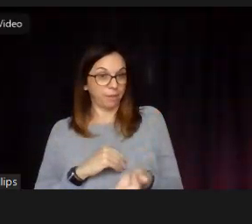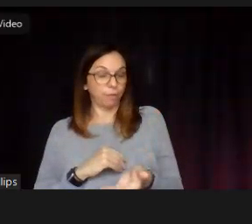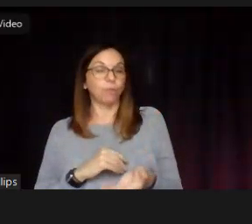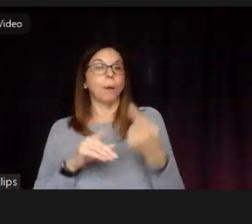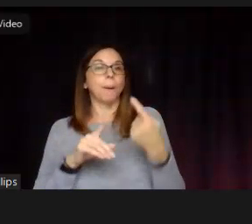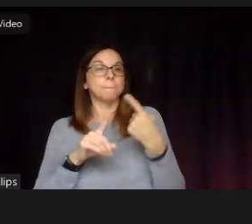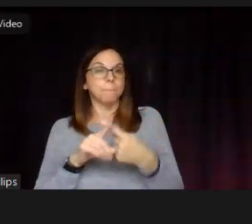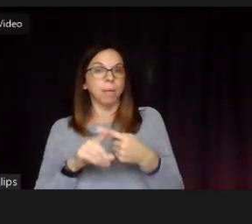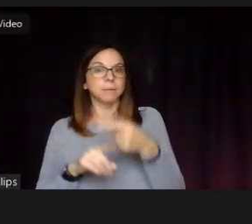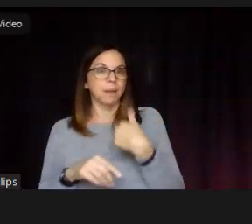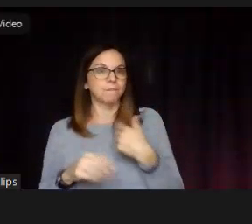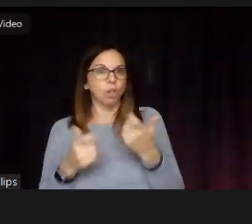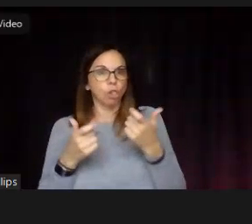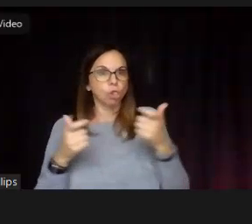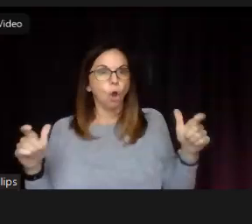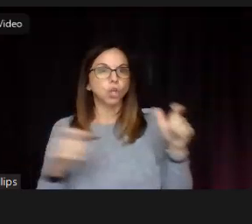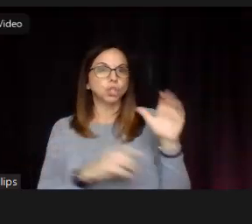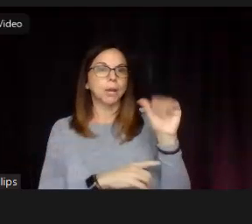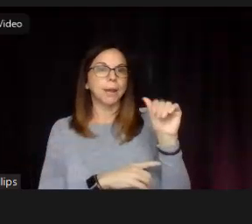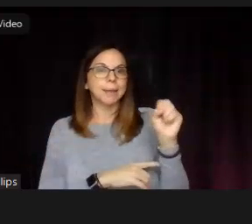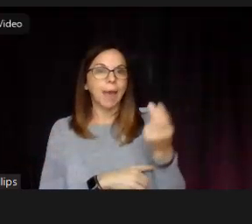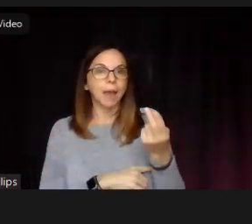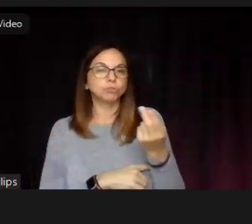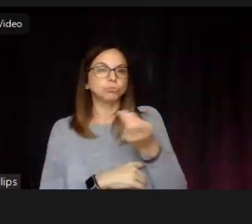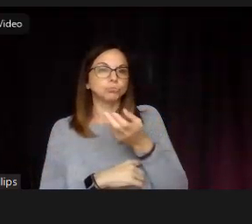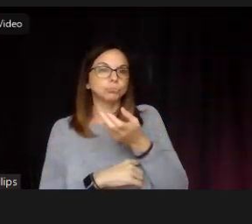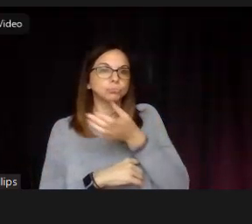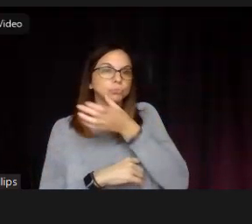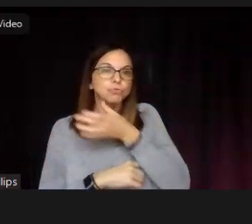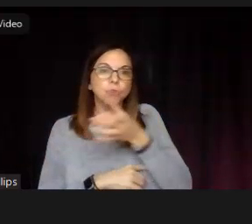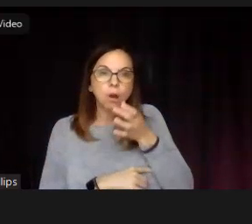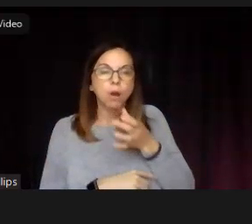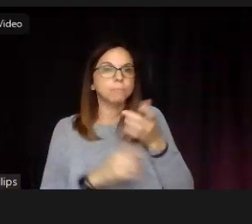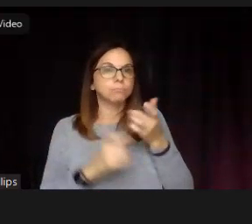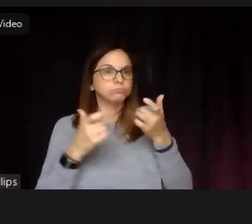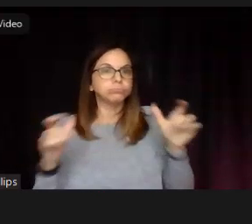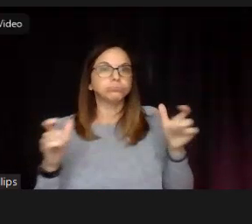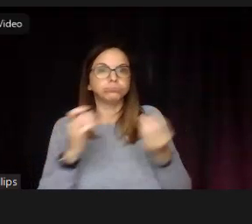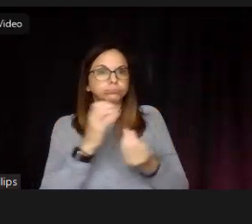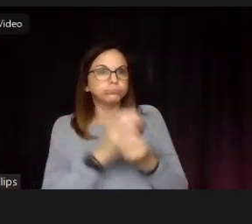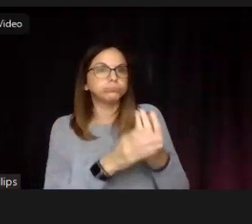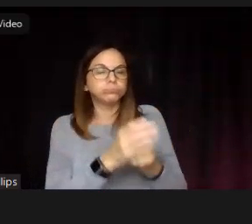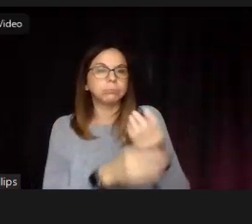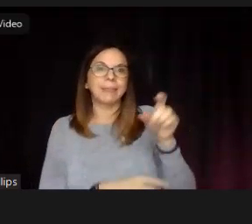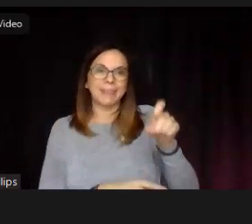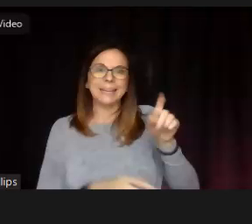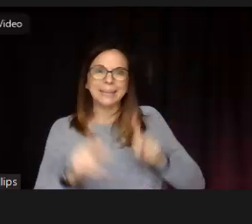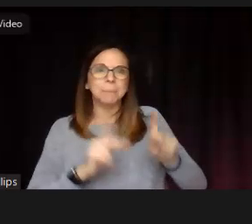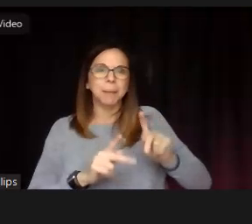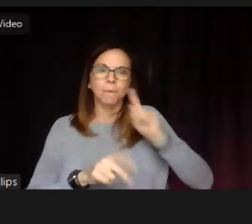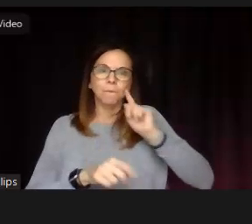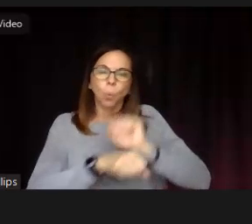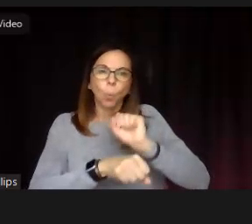fact that these large cash crops or these large farms growing cash crops needed people to